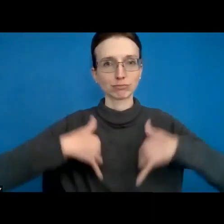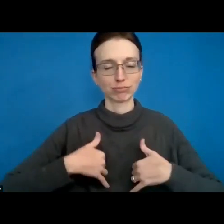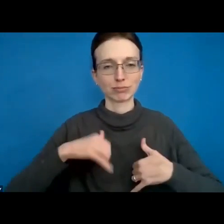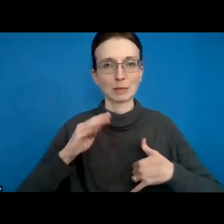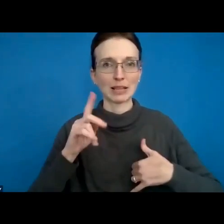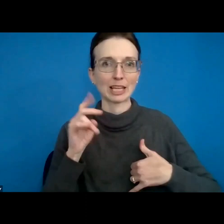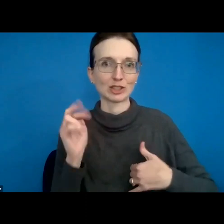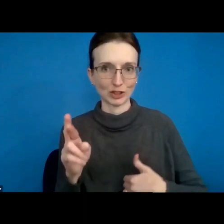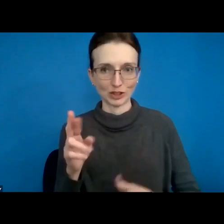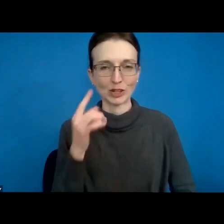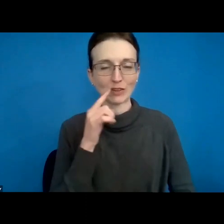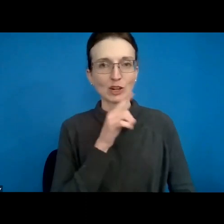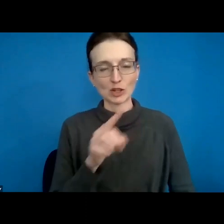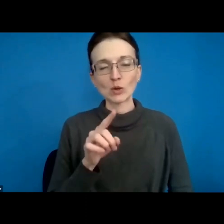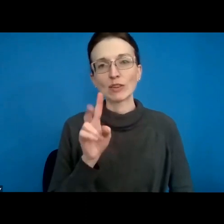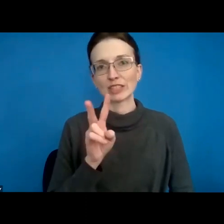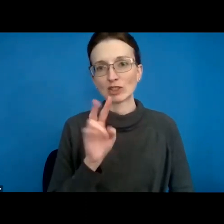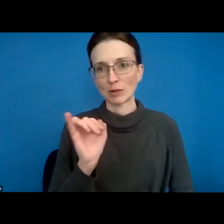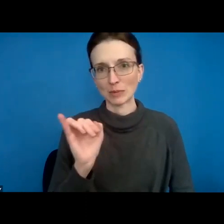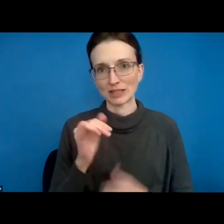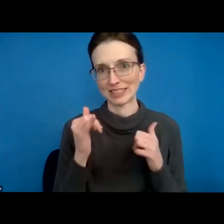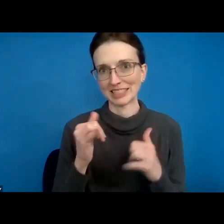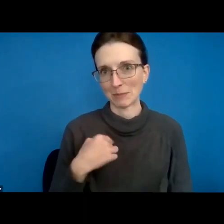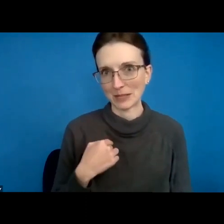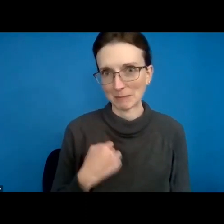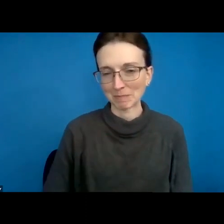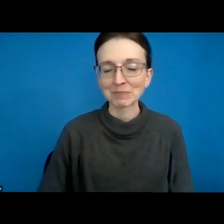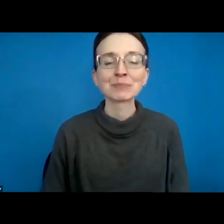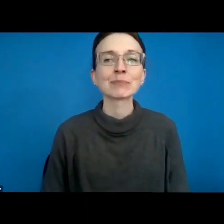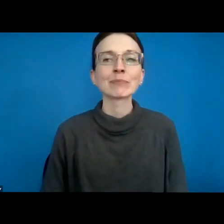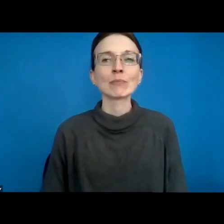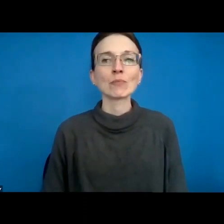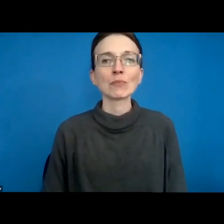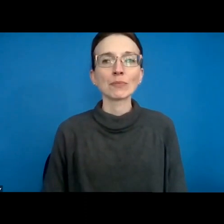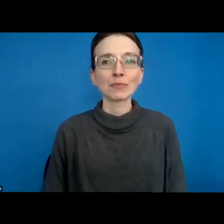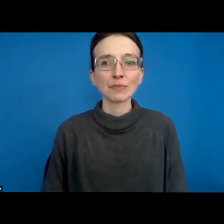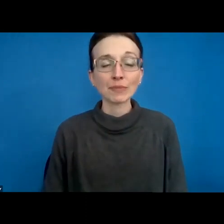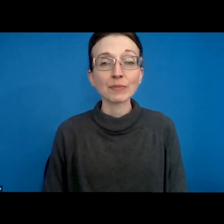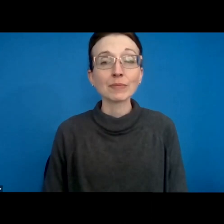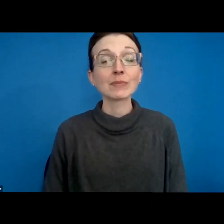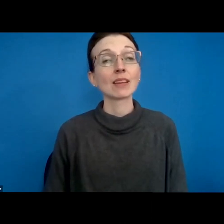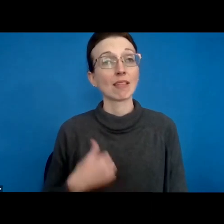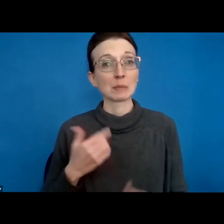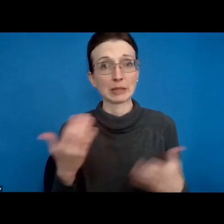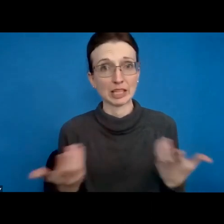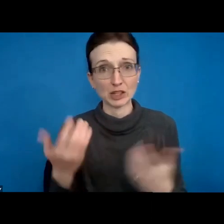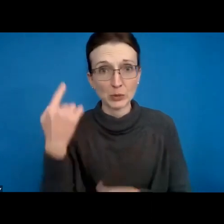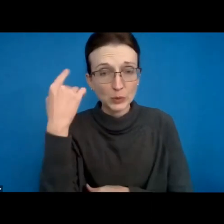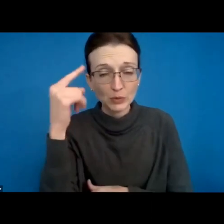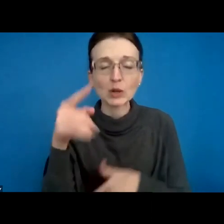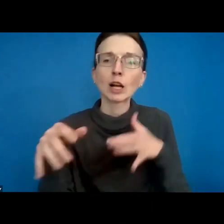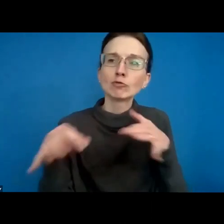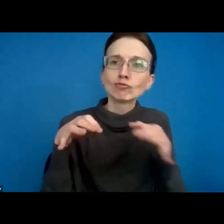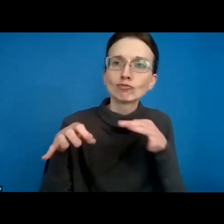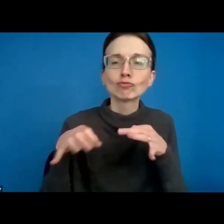you who are visually impaired, just like I am. I'm here to explain the